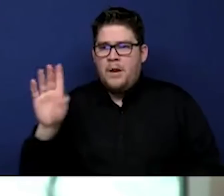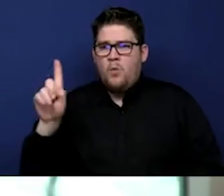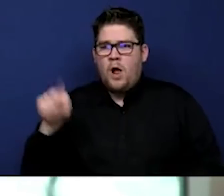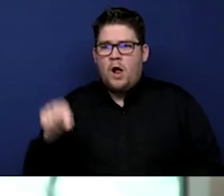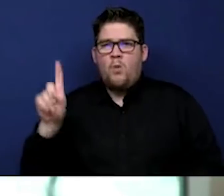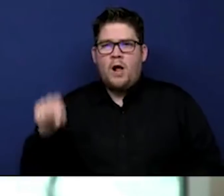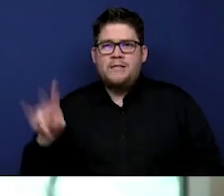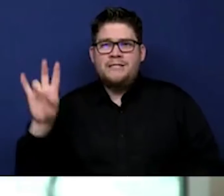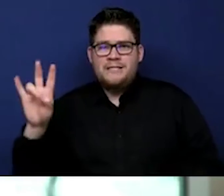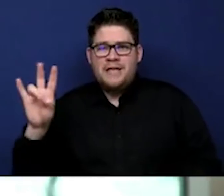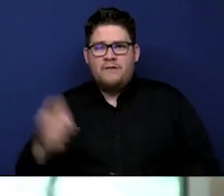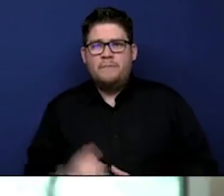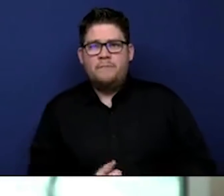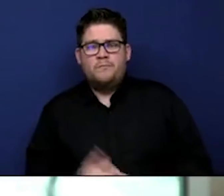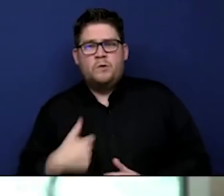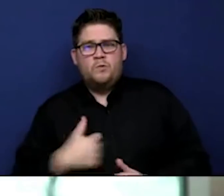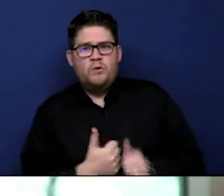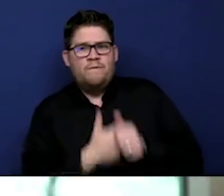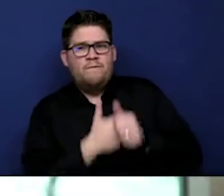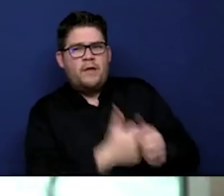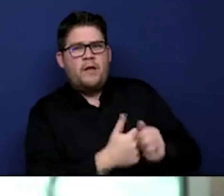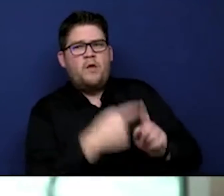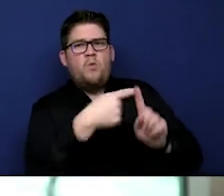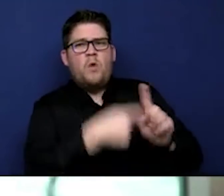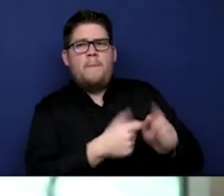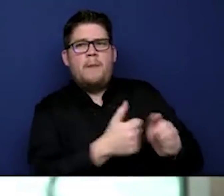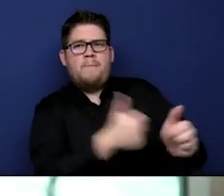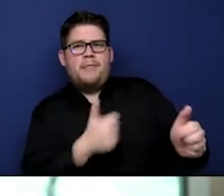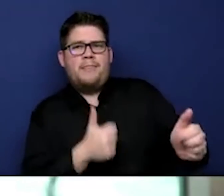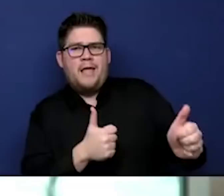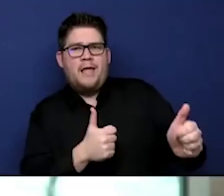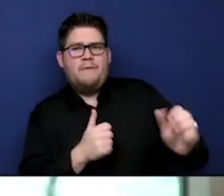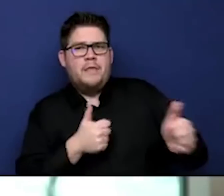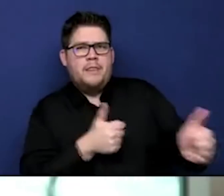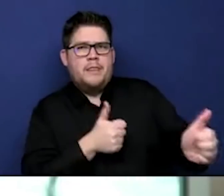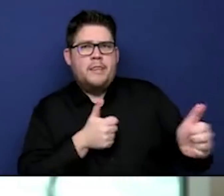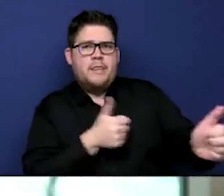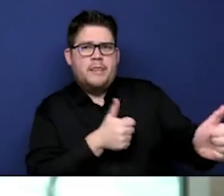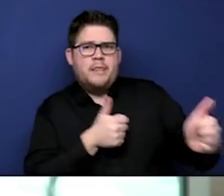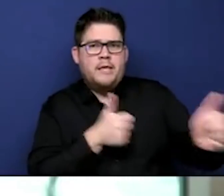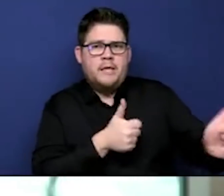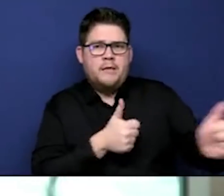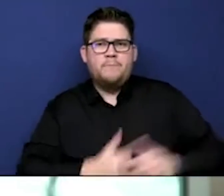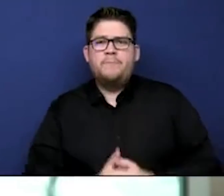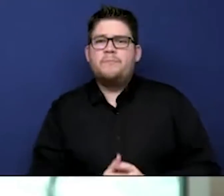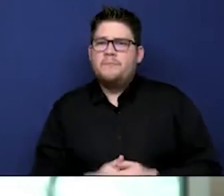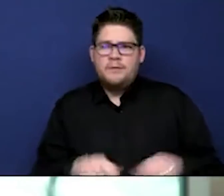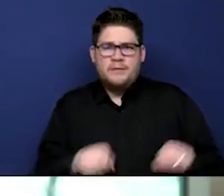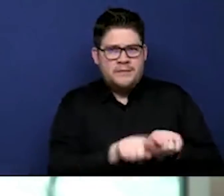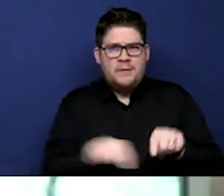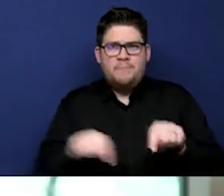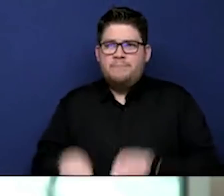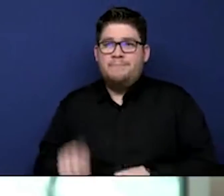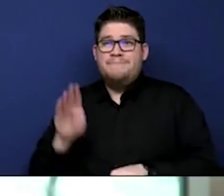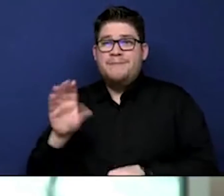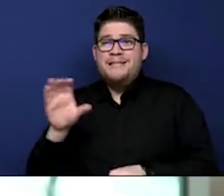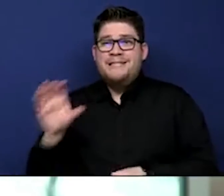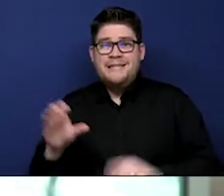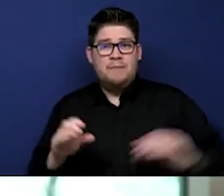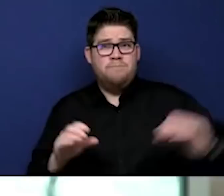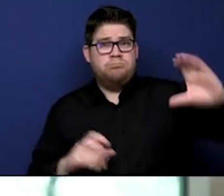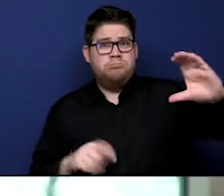getting there. We know that this happens. It's the way that viruses evolve over time. We've